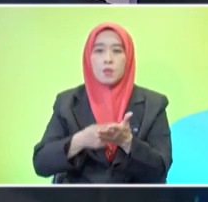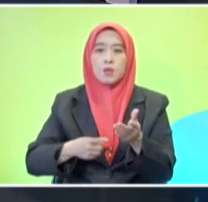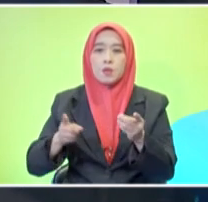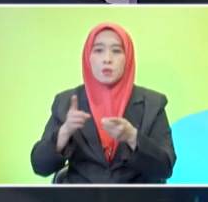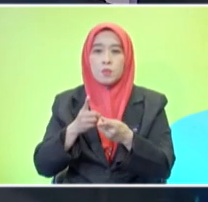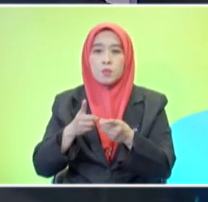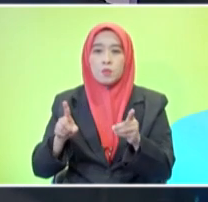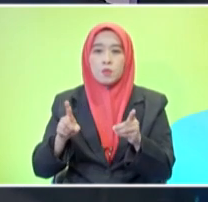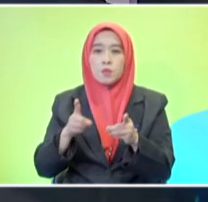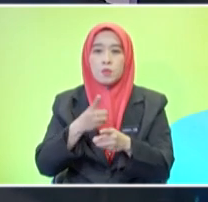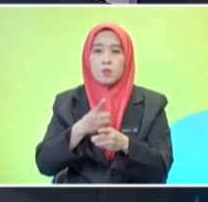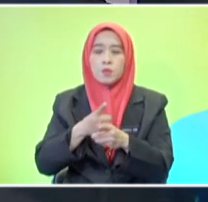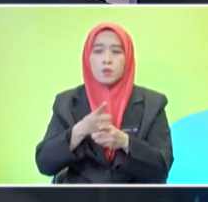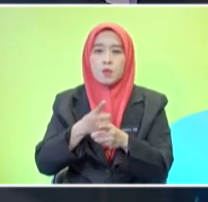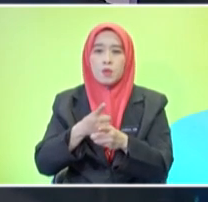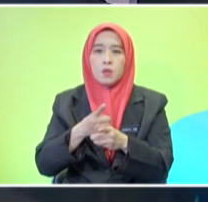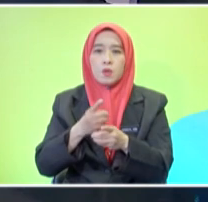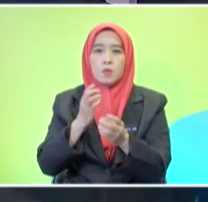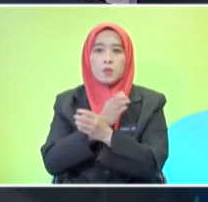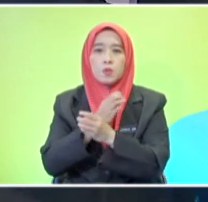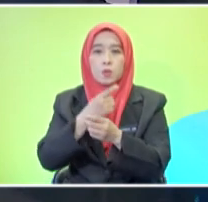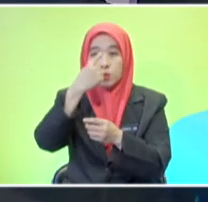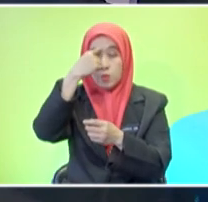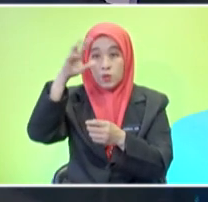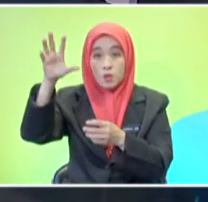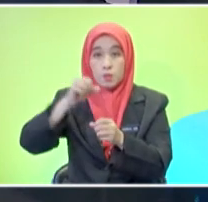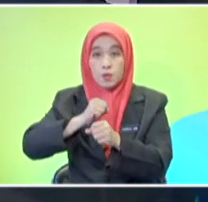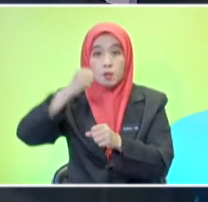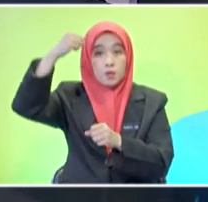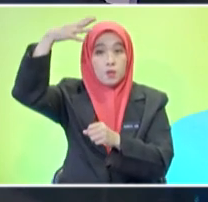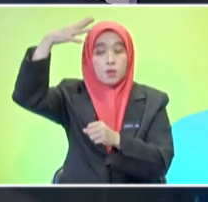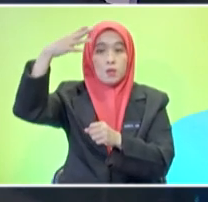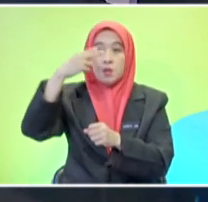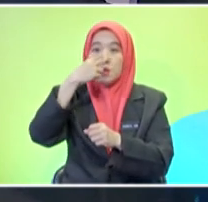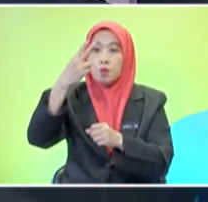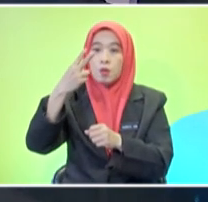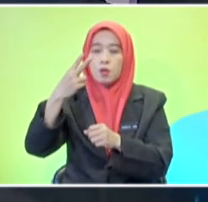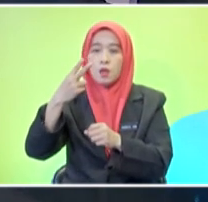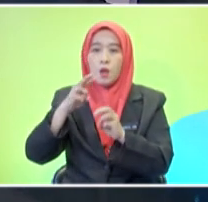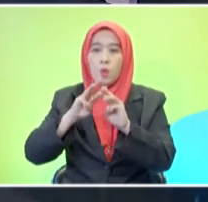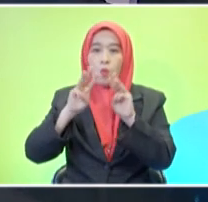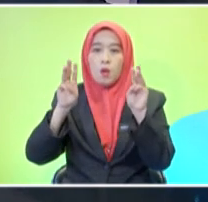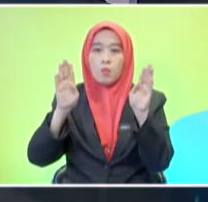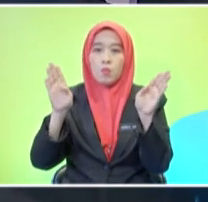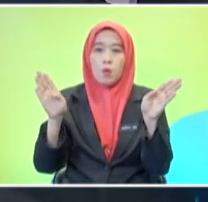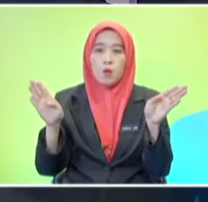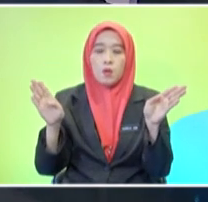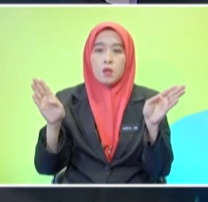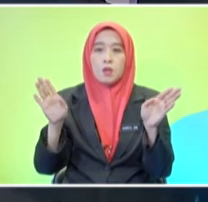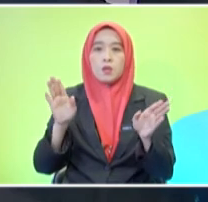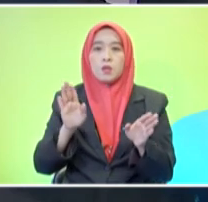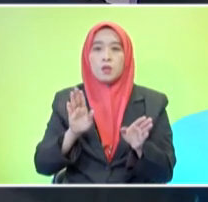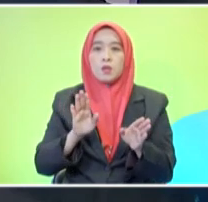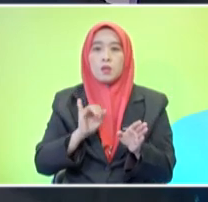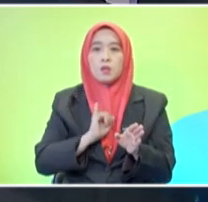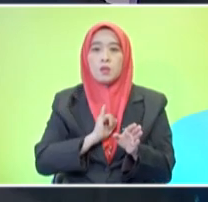competition for sunlight. Okay. All right. Mm-hmm. Looking at our whiteboard here. Mm-hmm. Okay. So I've already done